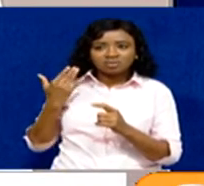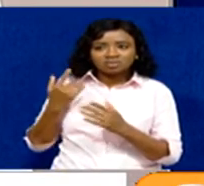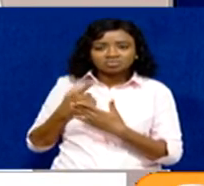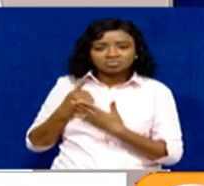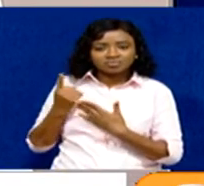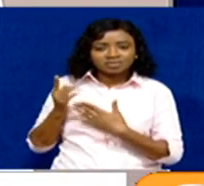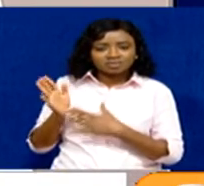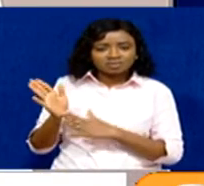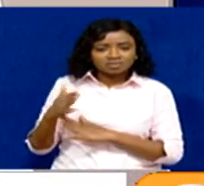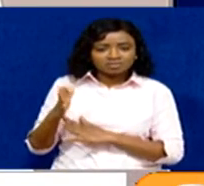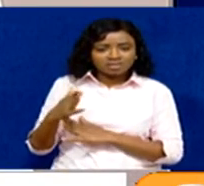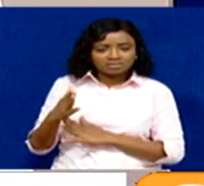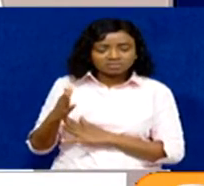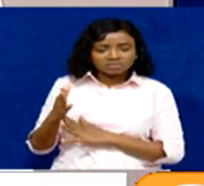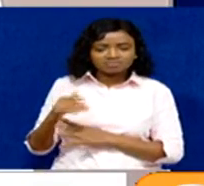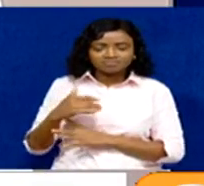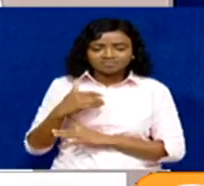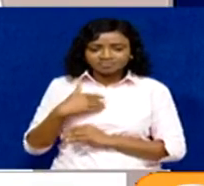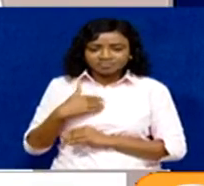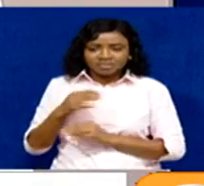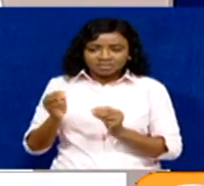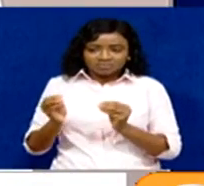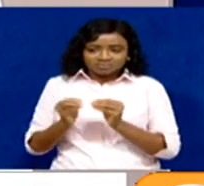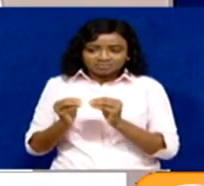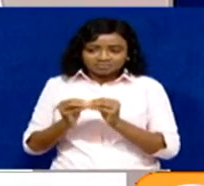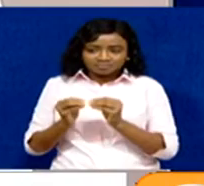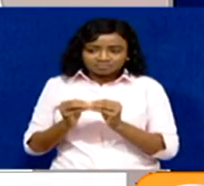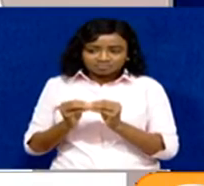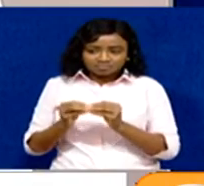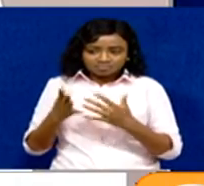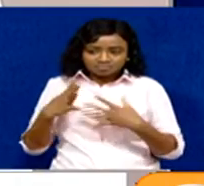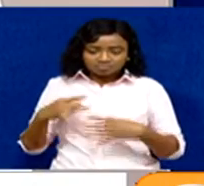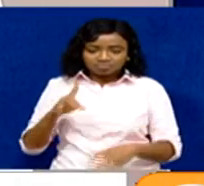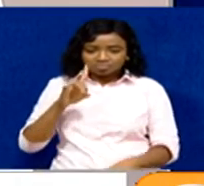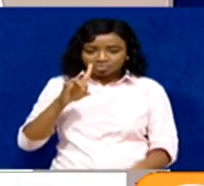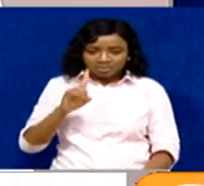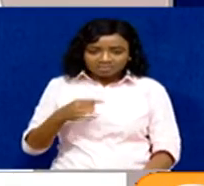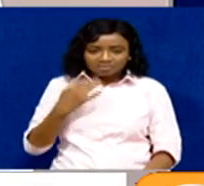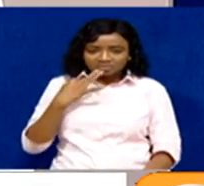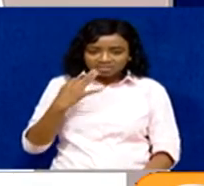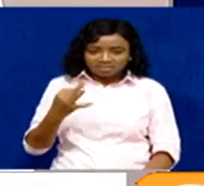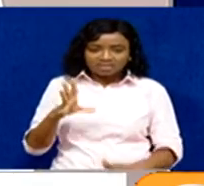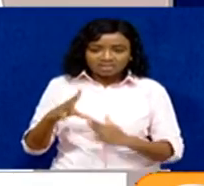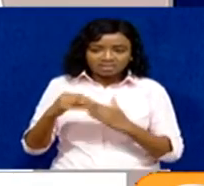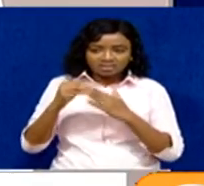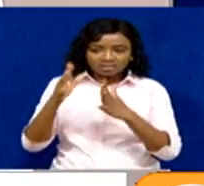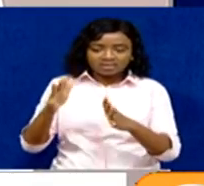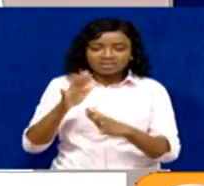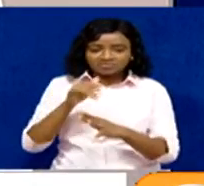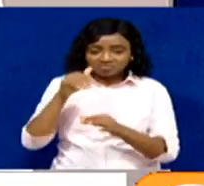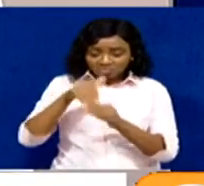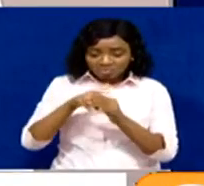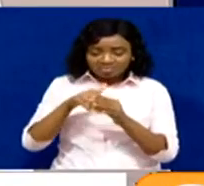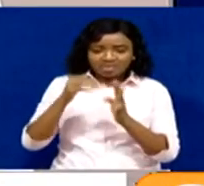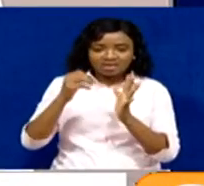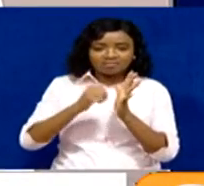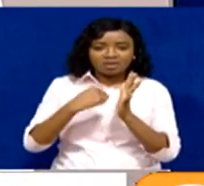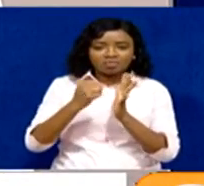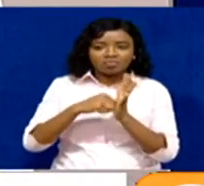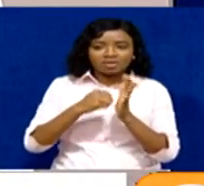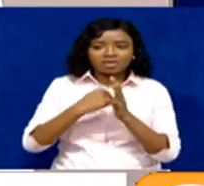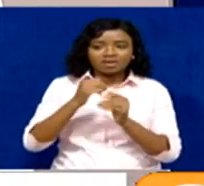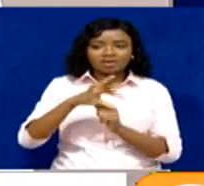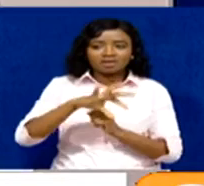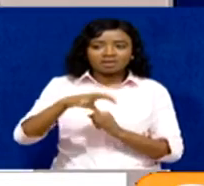Thursday, last week, of about 1,300 leaders from Makueni County. Yeah.